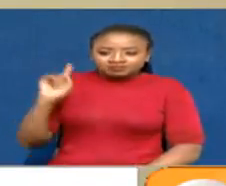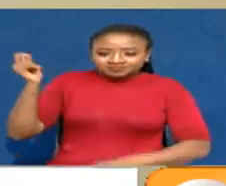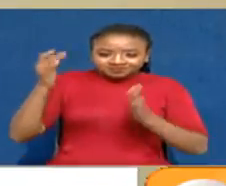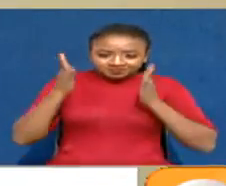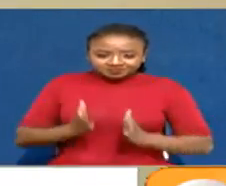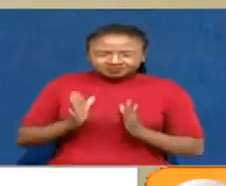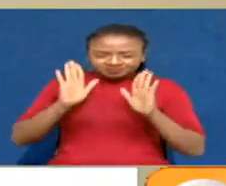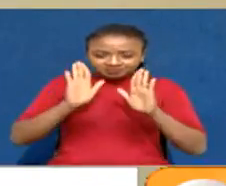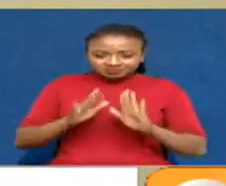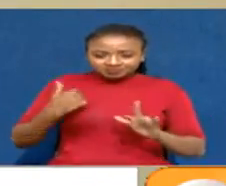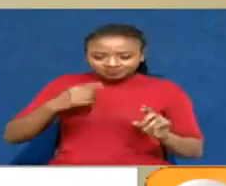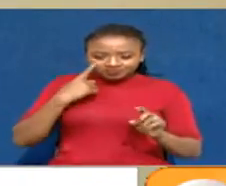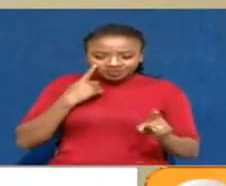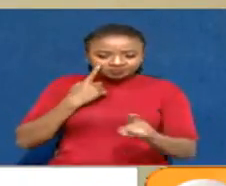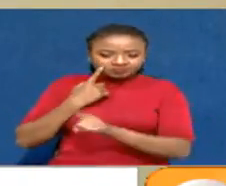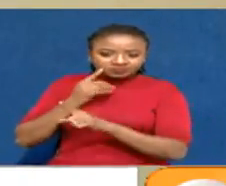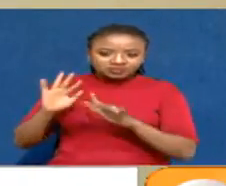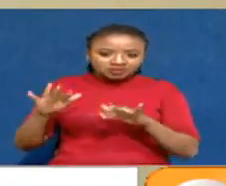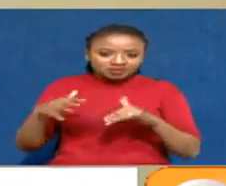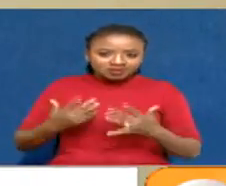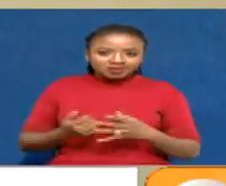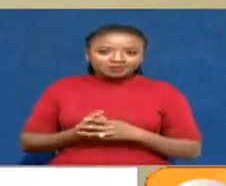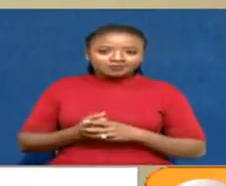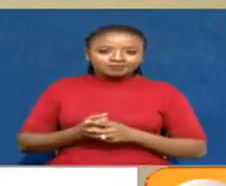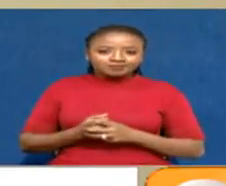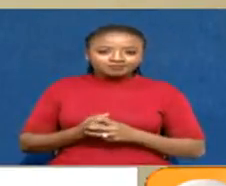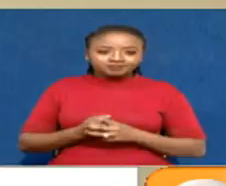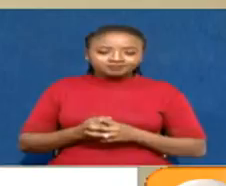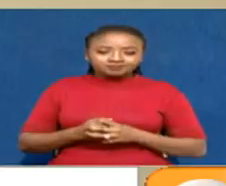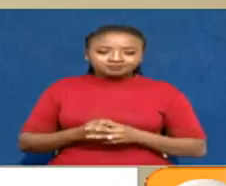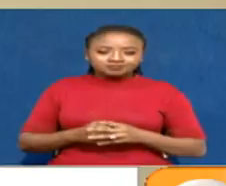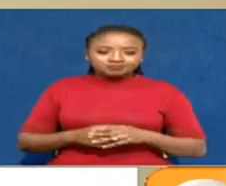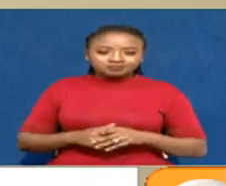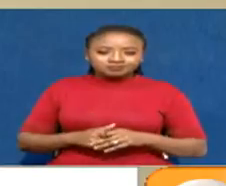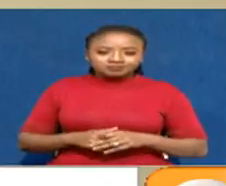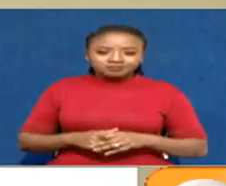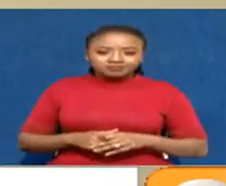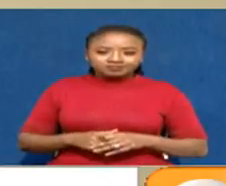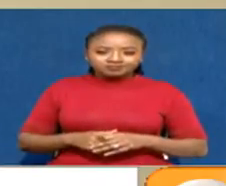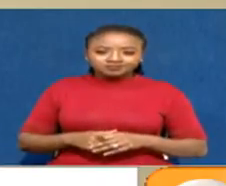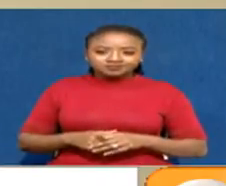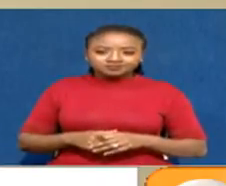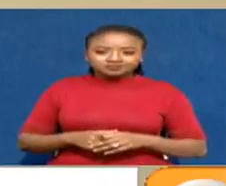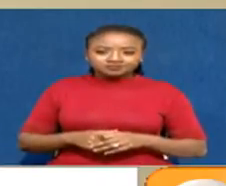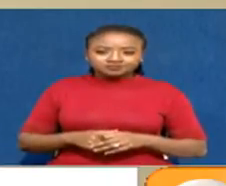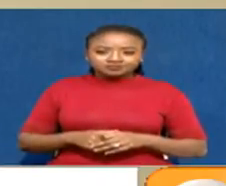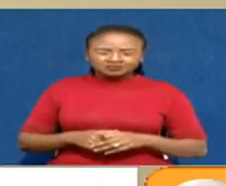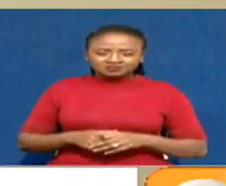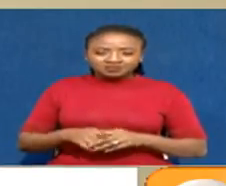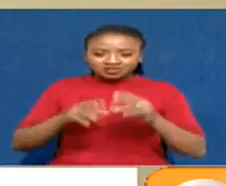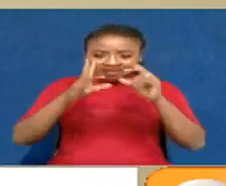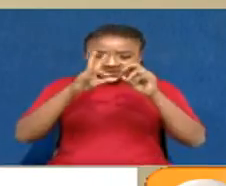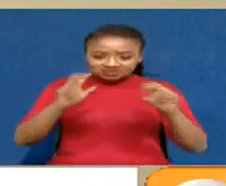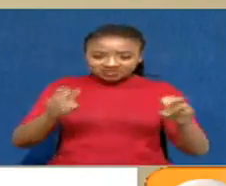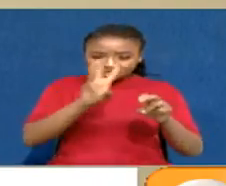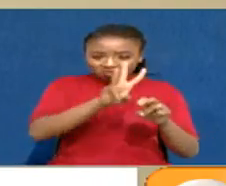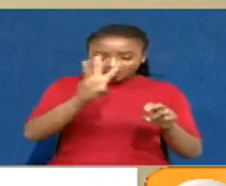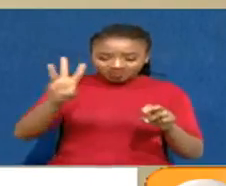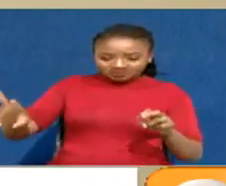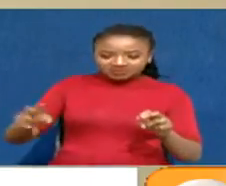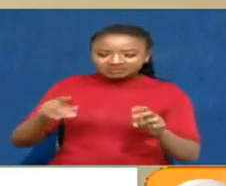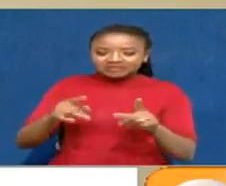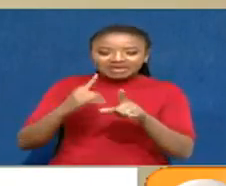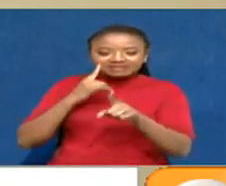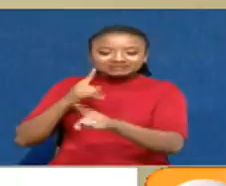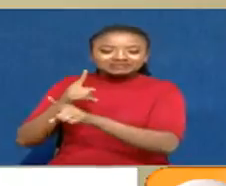really look to the membership of DLAC, Digital Lenders Association Kenya, and we can assure you that our members adhere to standards which